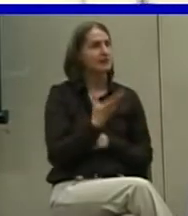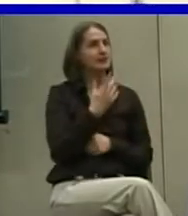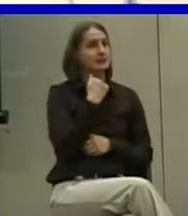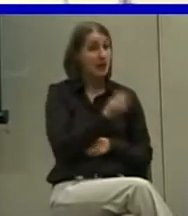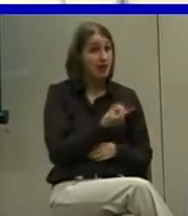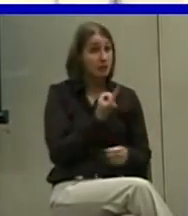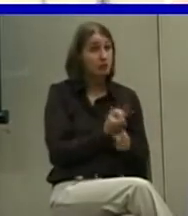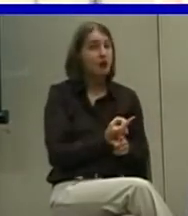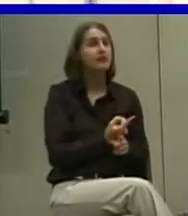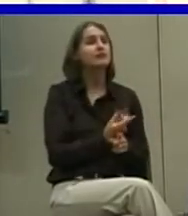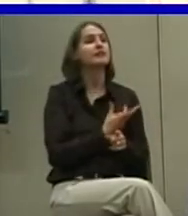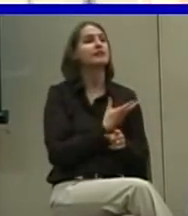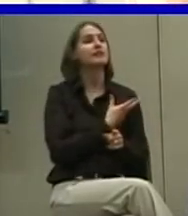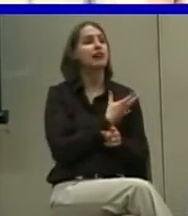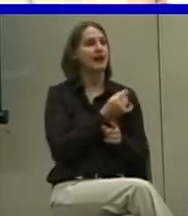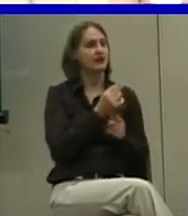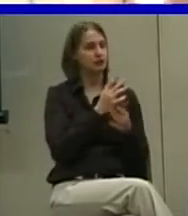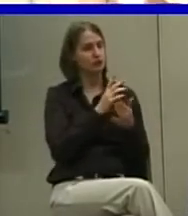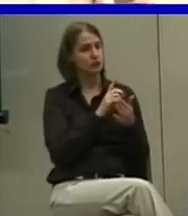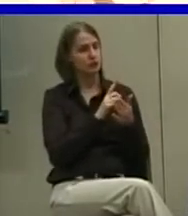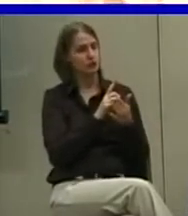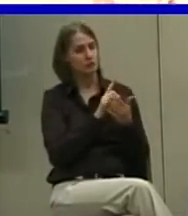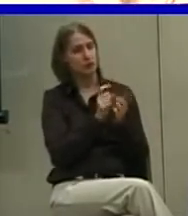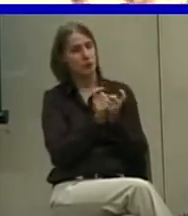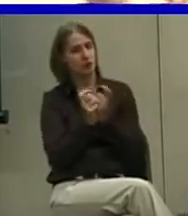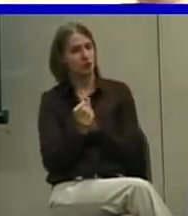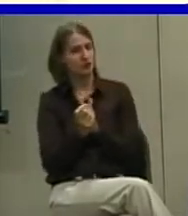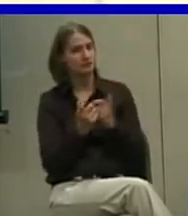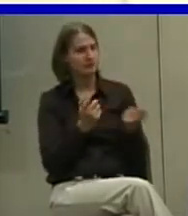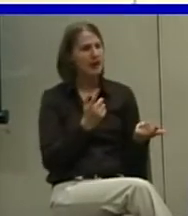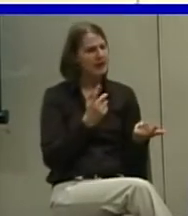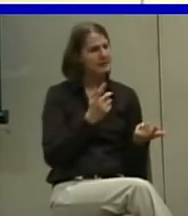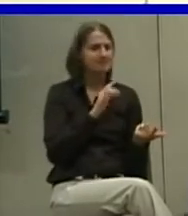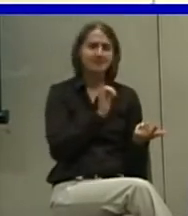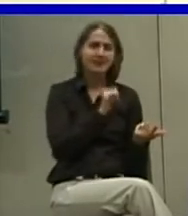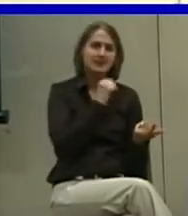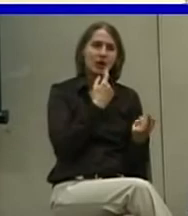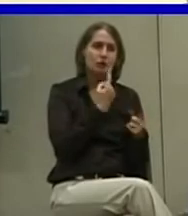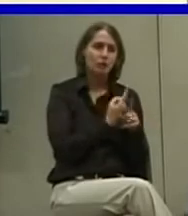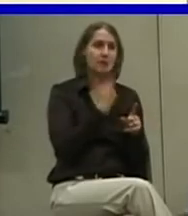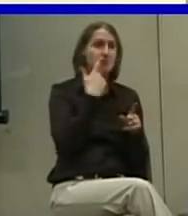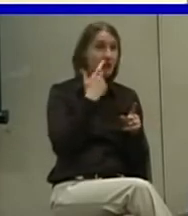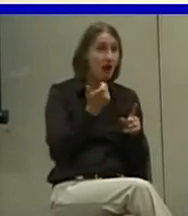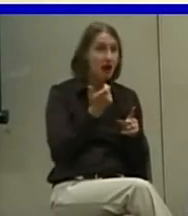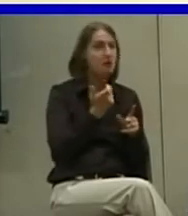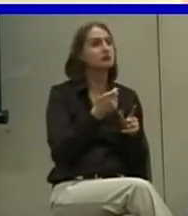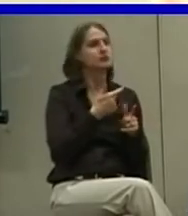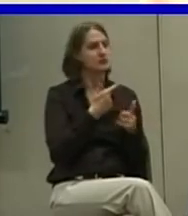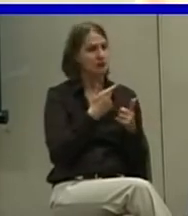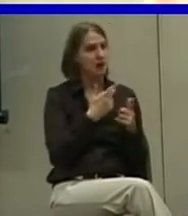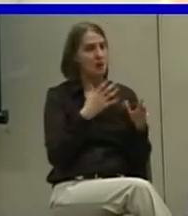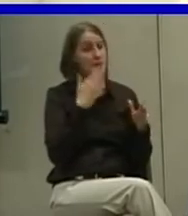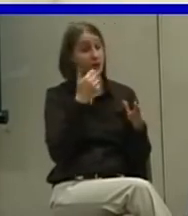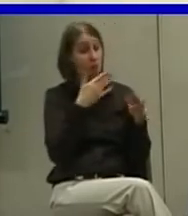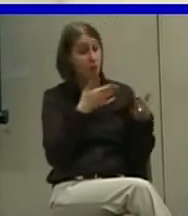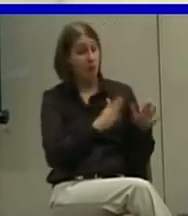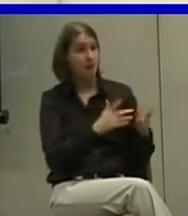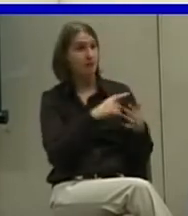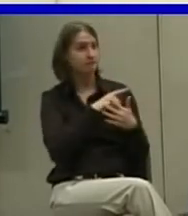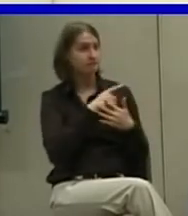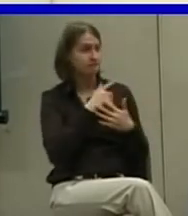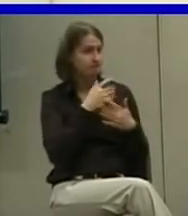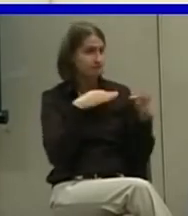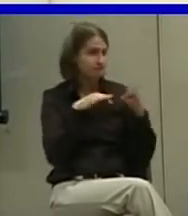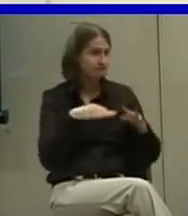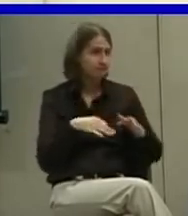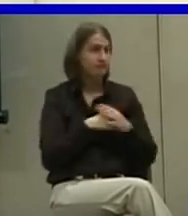correction. Here's why that's not right. What would be a better way? Engage with them, teach, get them to demonstrate with